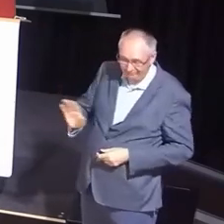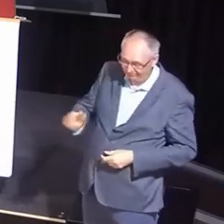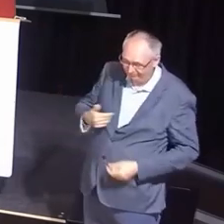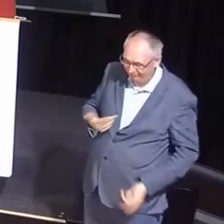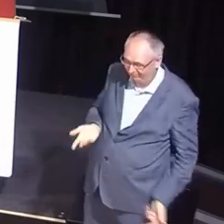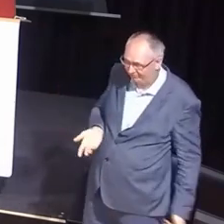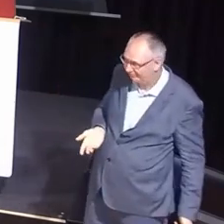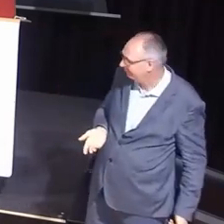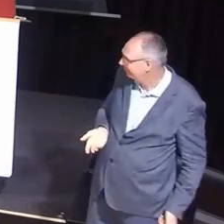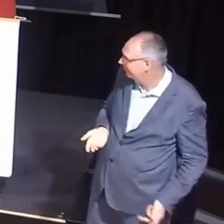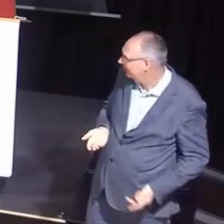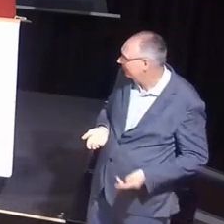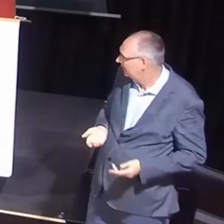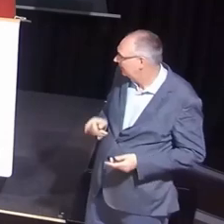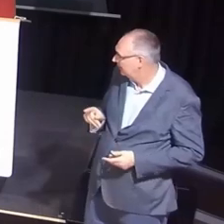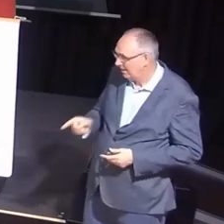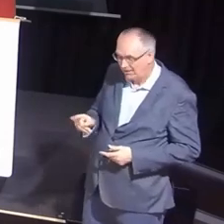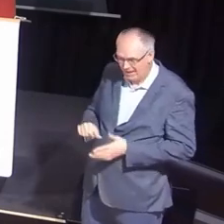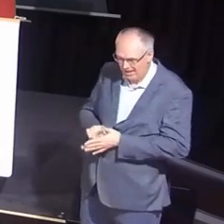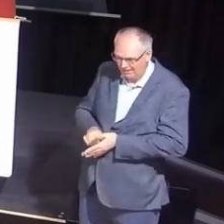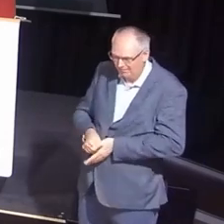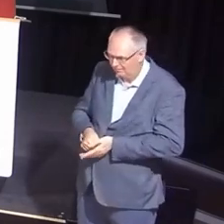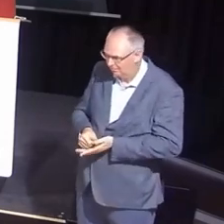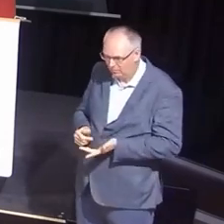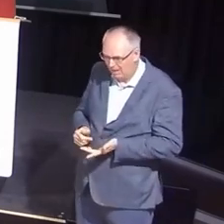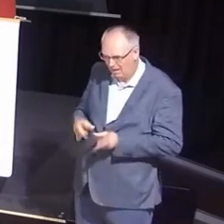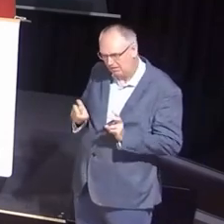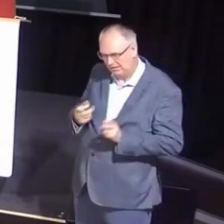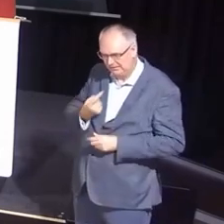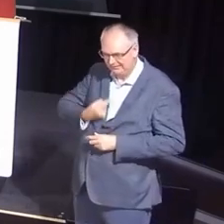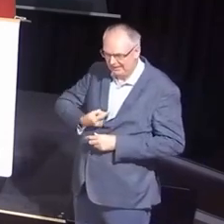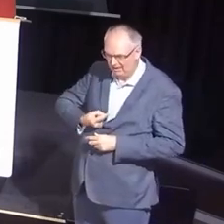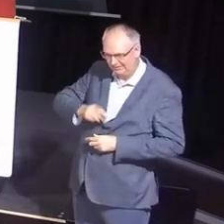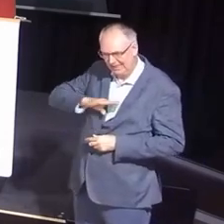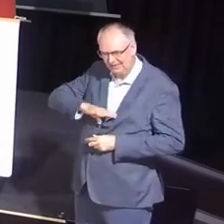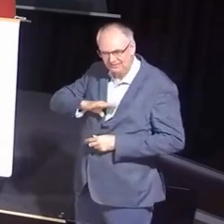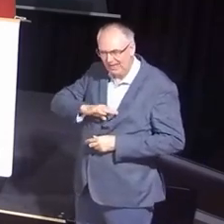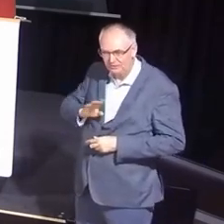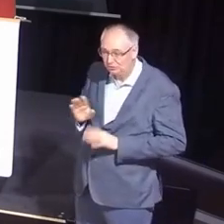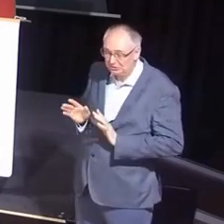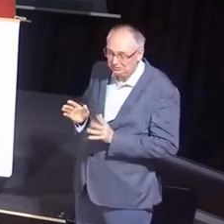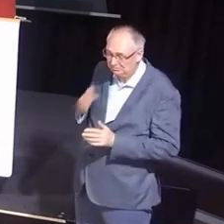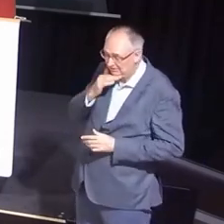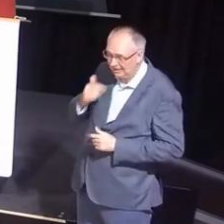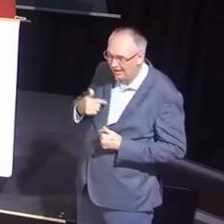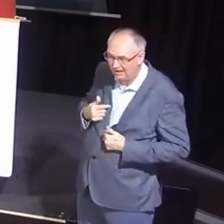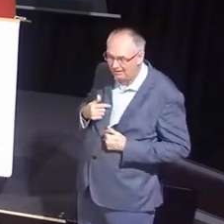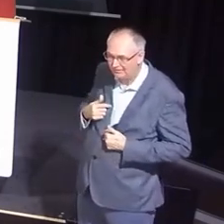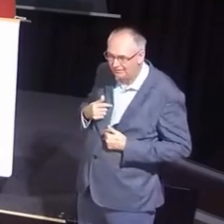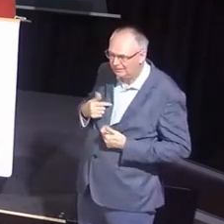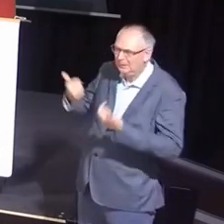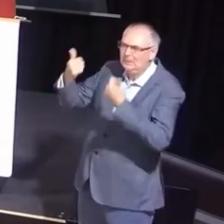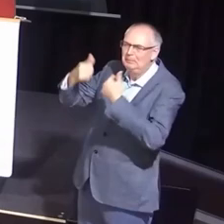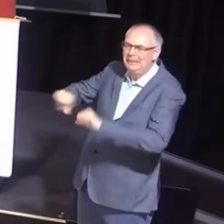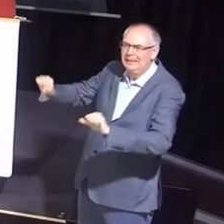to burst through that grueling, like, I don't get self-satisfaction. Like, that's not enough to drive me. Is like, you did it, yeah. Like, I feel that way about taking my